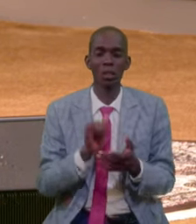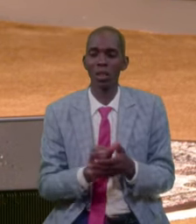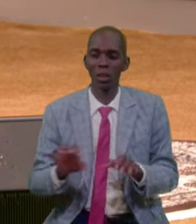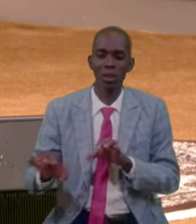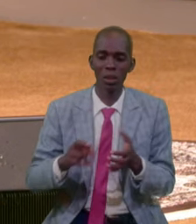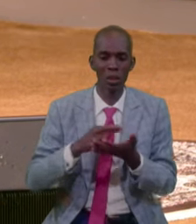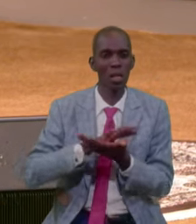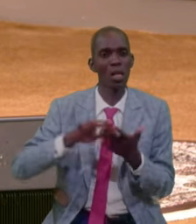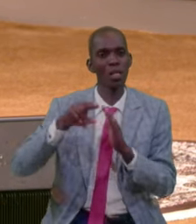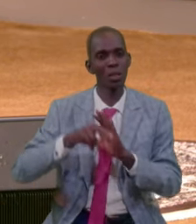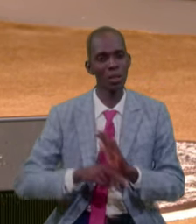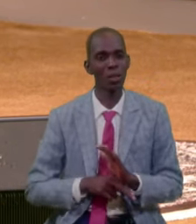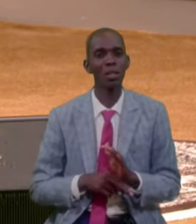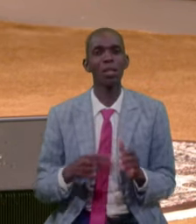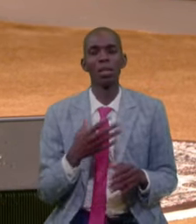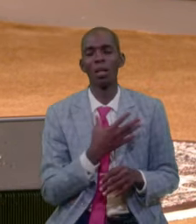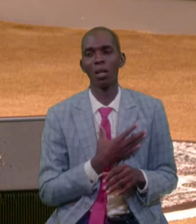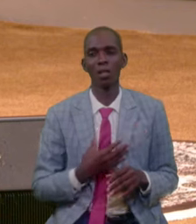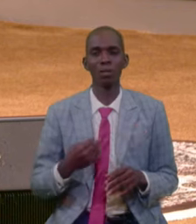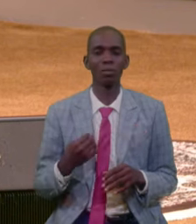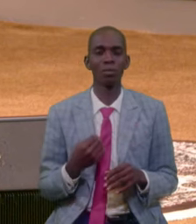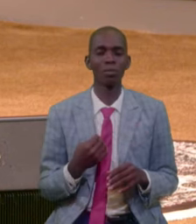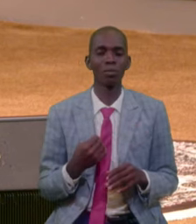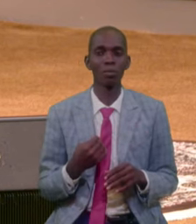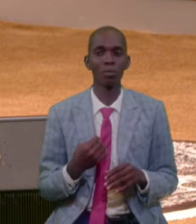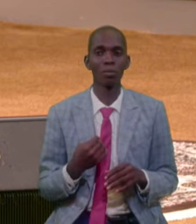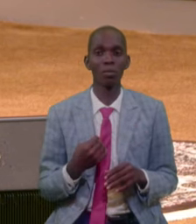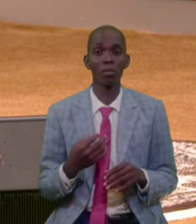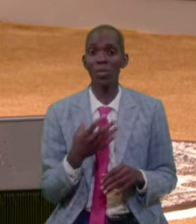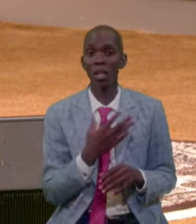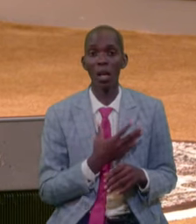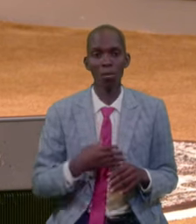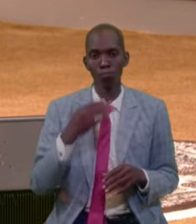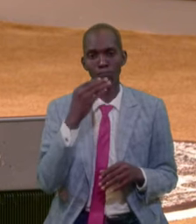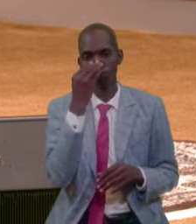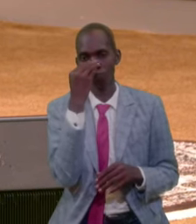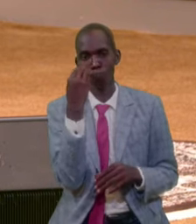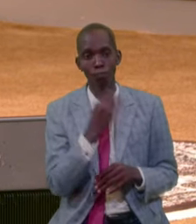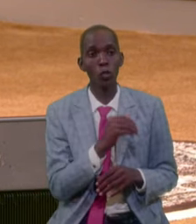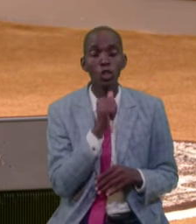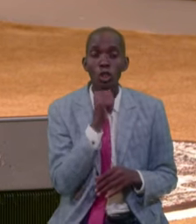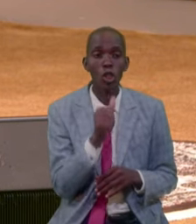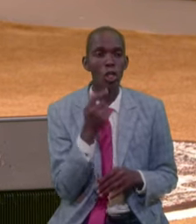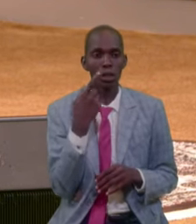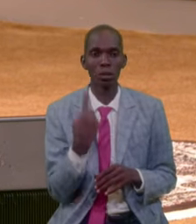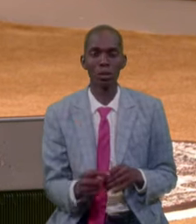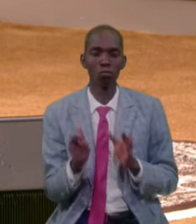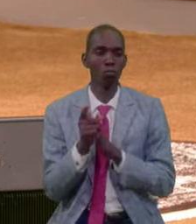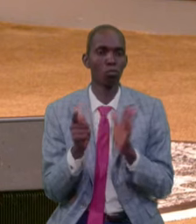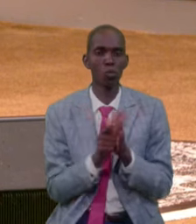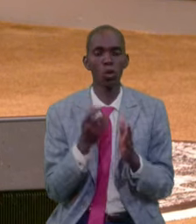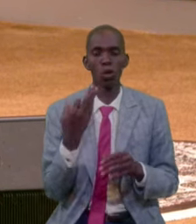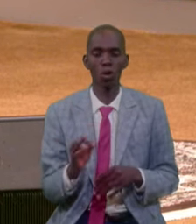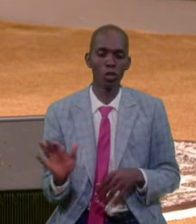righteousness, as if they did righteousness, and forsook not the ordinance of their God.